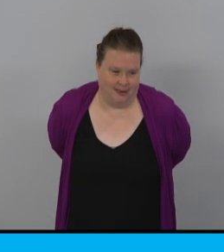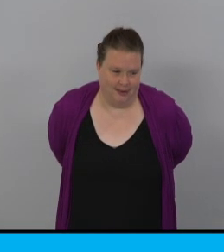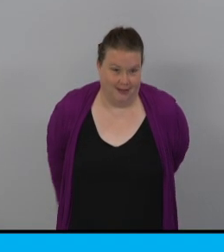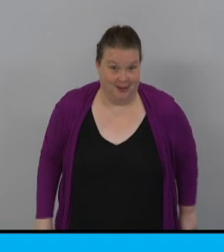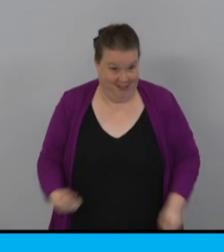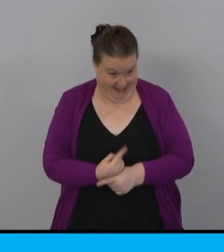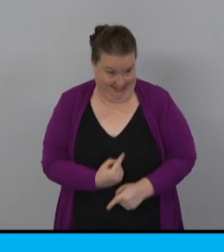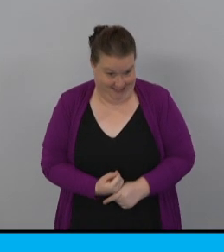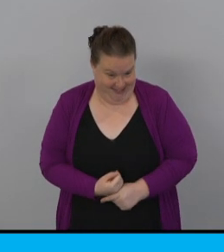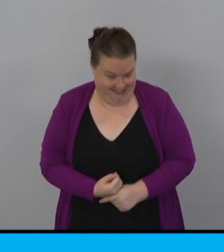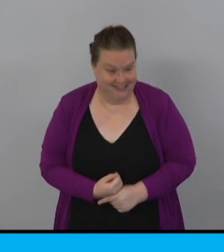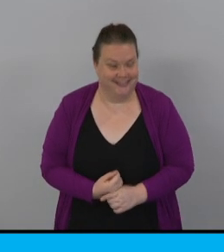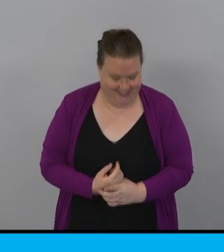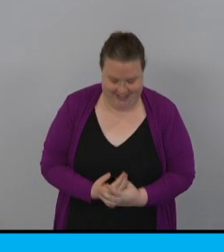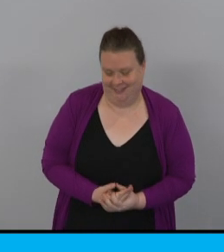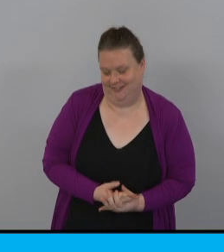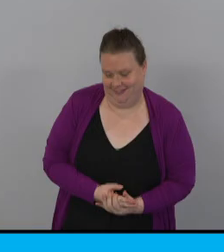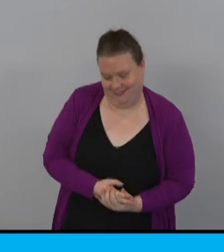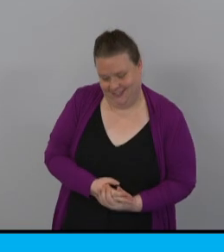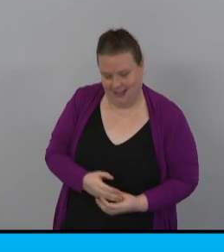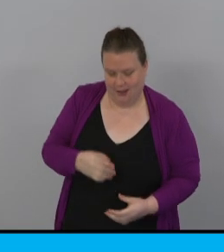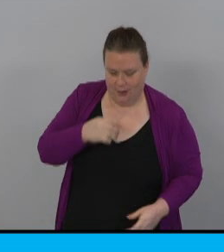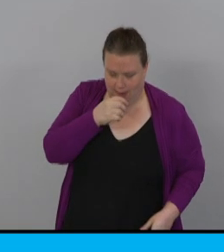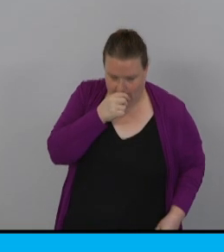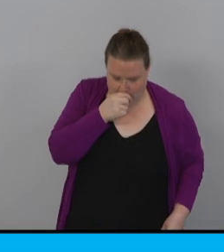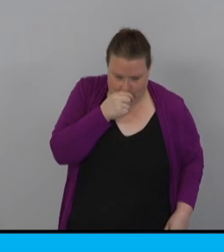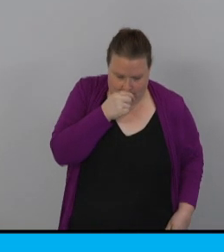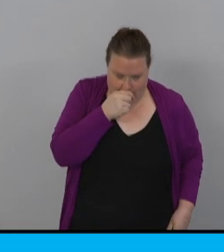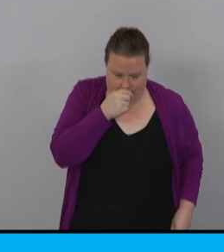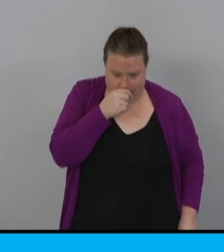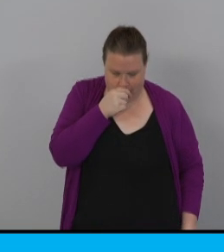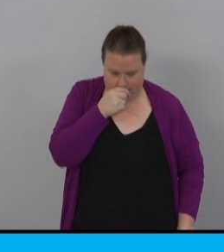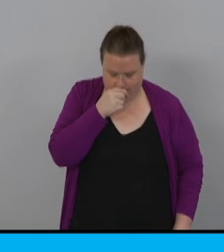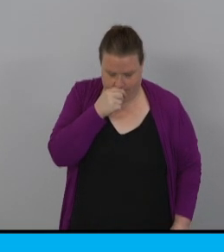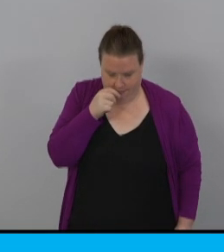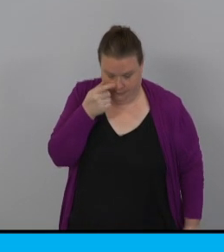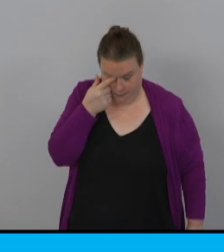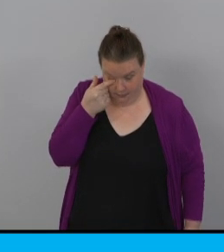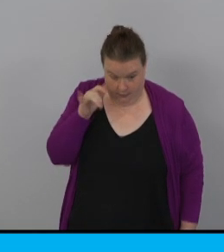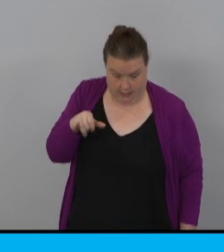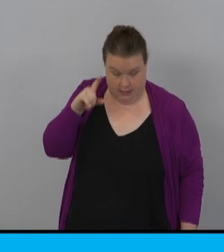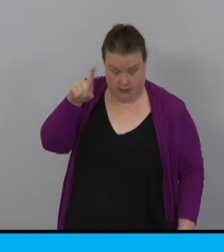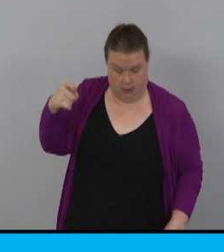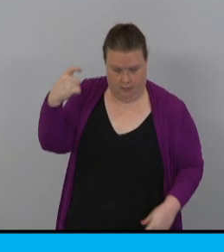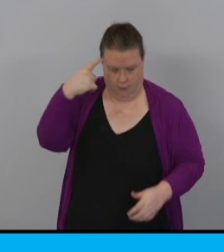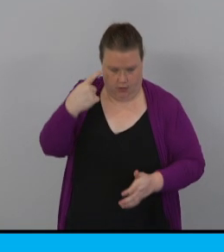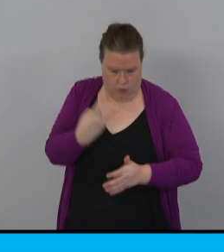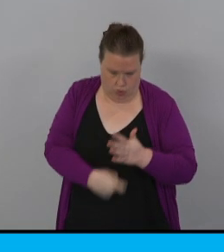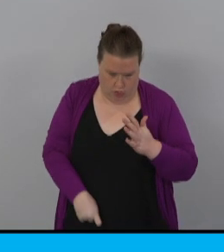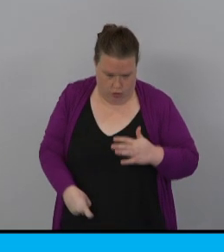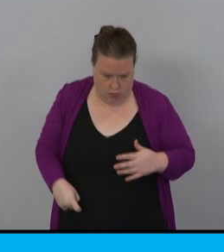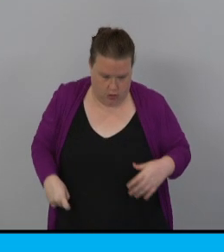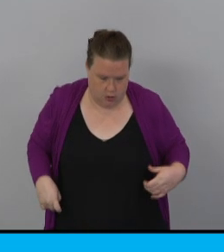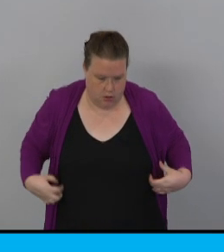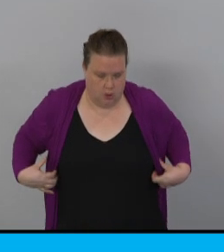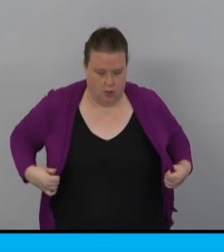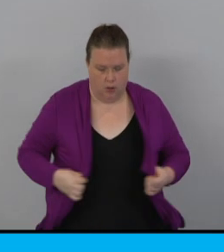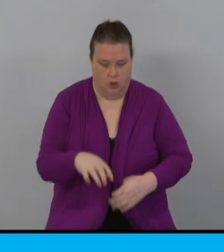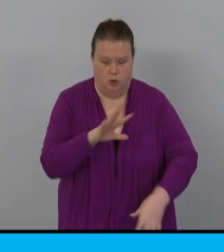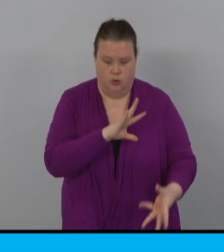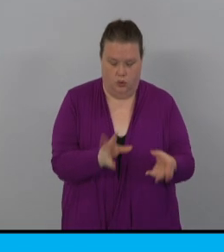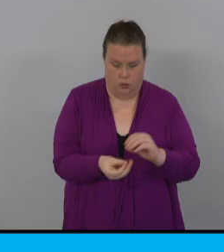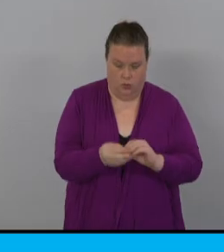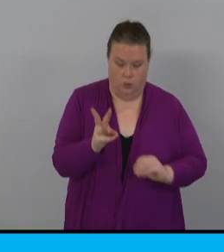so that is the increase there for the intergovernmental charges. So our total expenditures, again, is 168.9